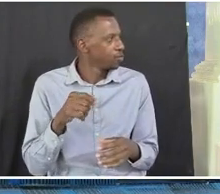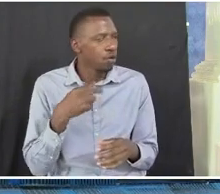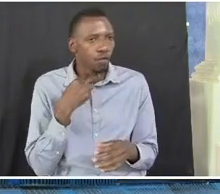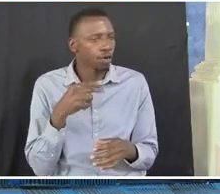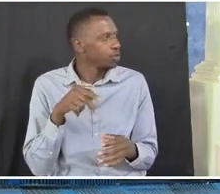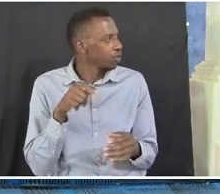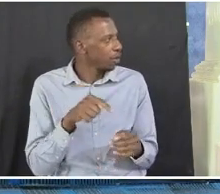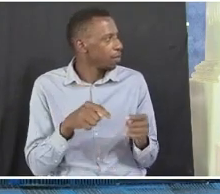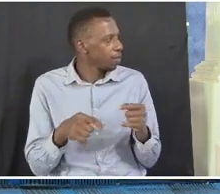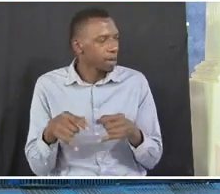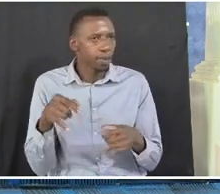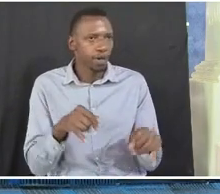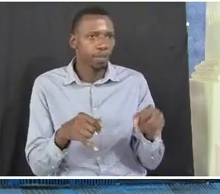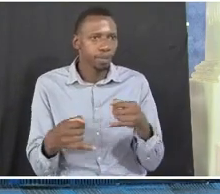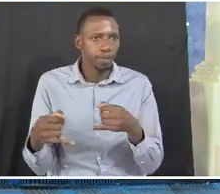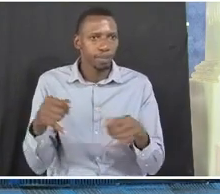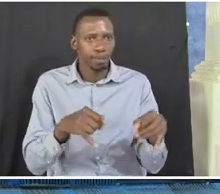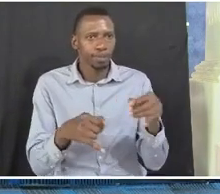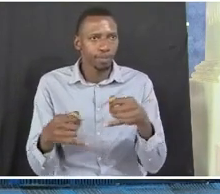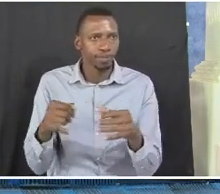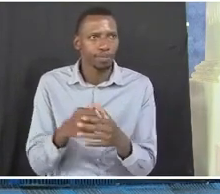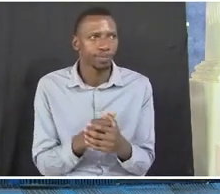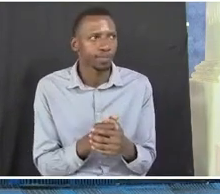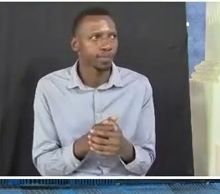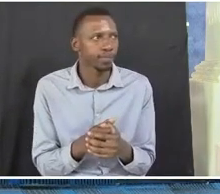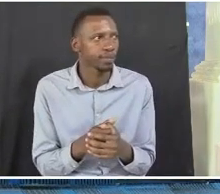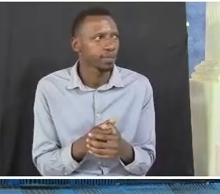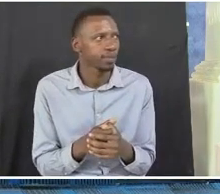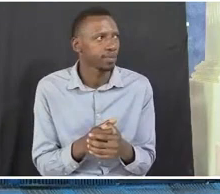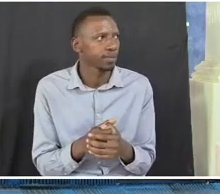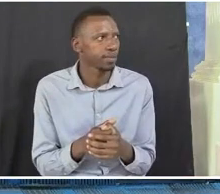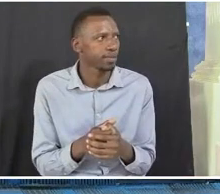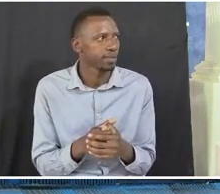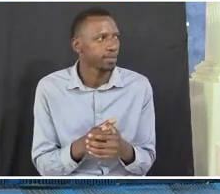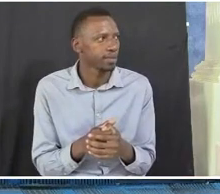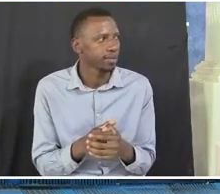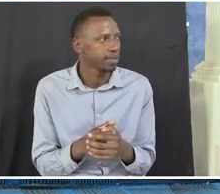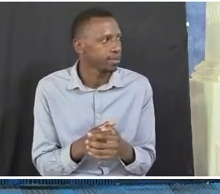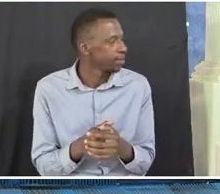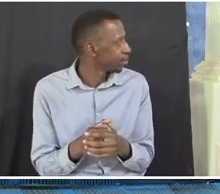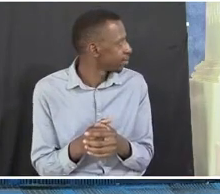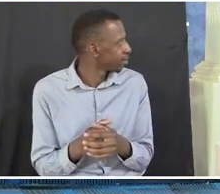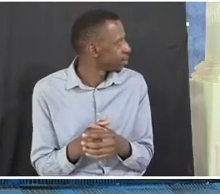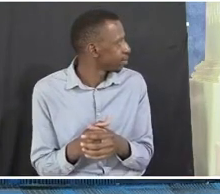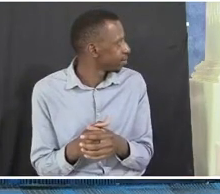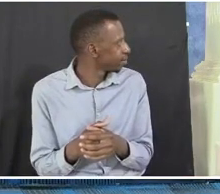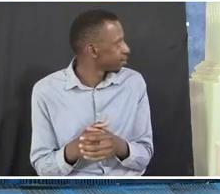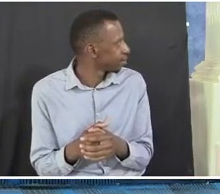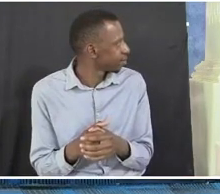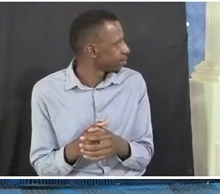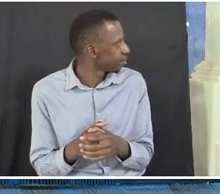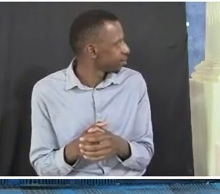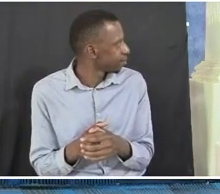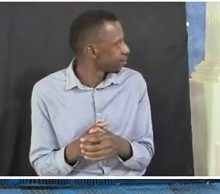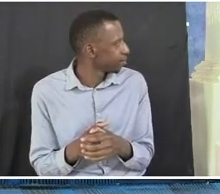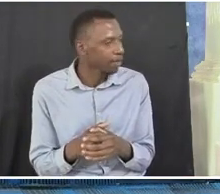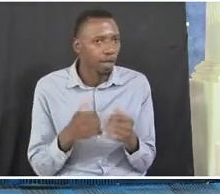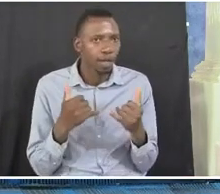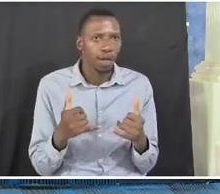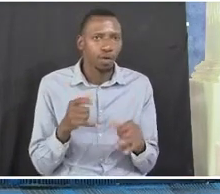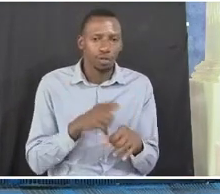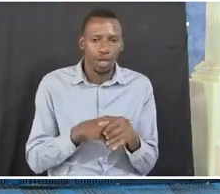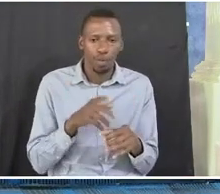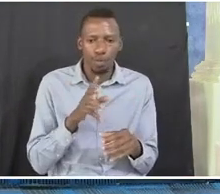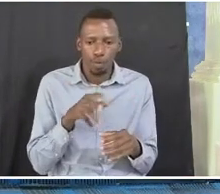ka, ka, ka, ka. The more the person comes, ka, ka, ka, ka. Everybody now turns to that one.